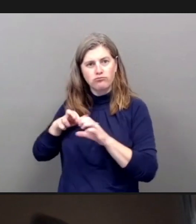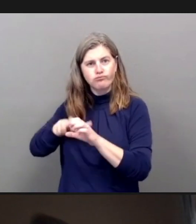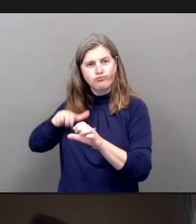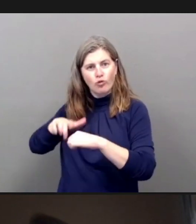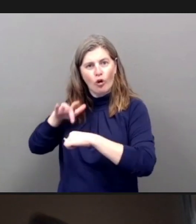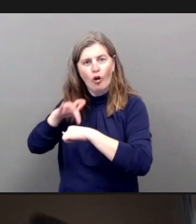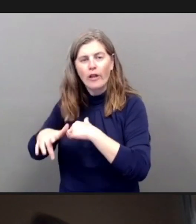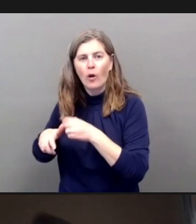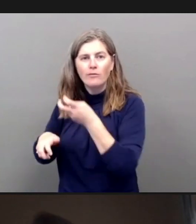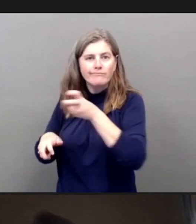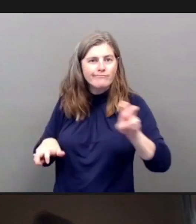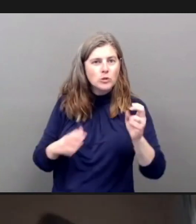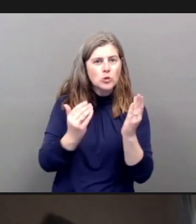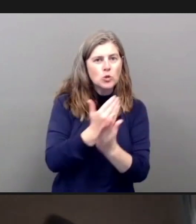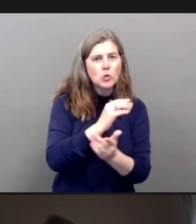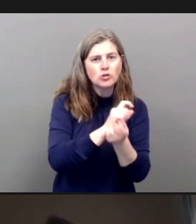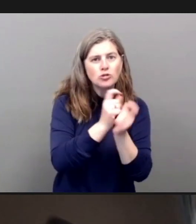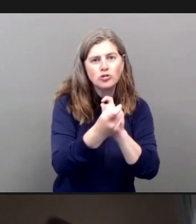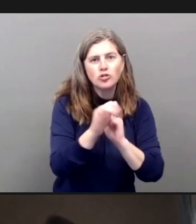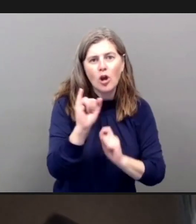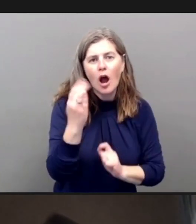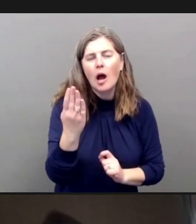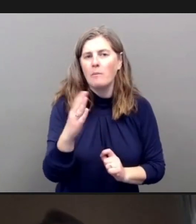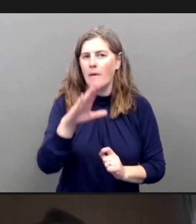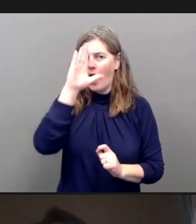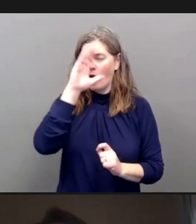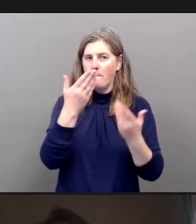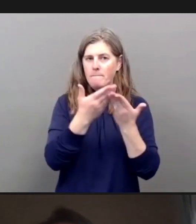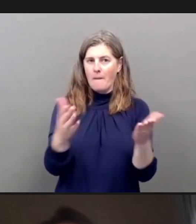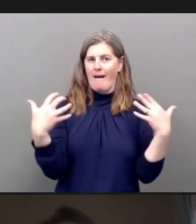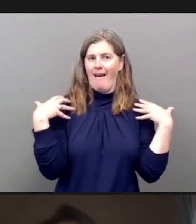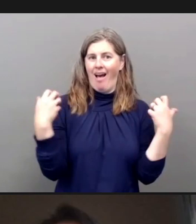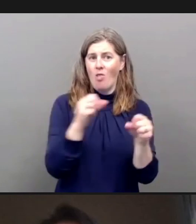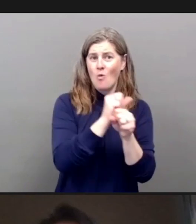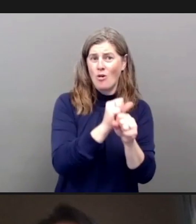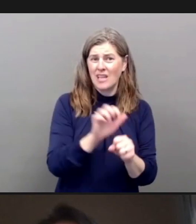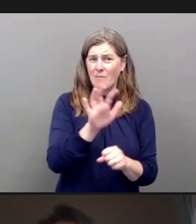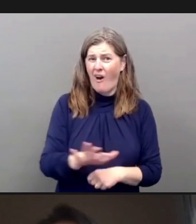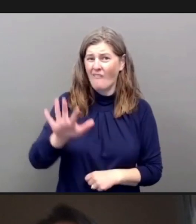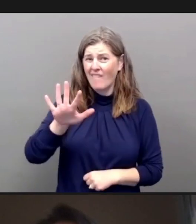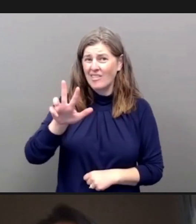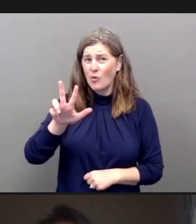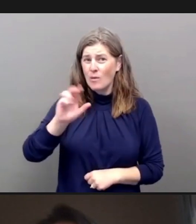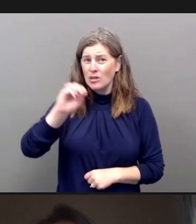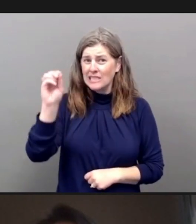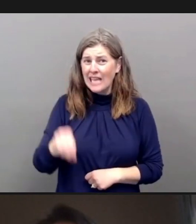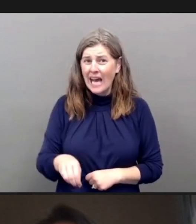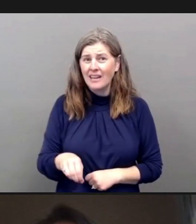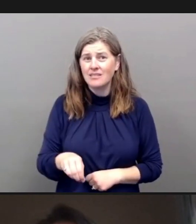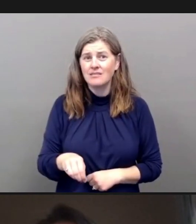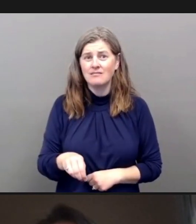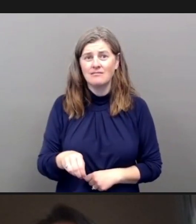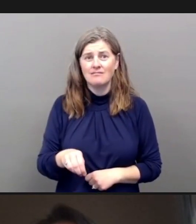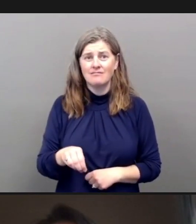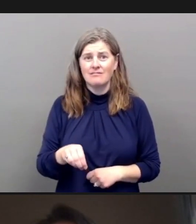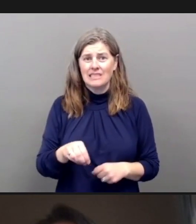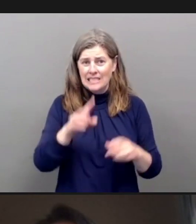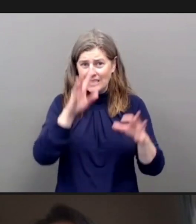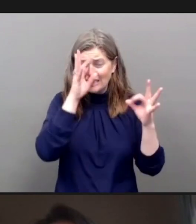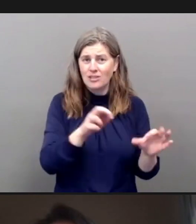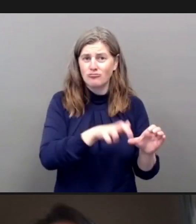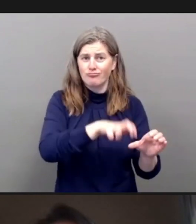I know in public health workers, 53% of public health workers in a CDC study have